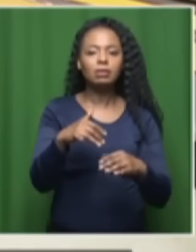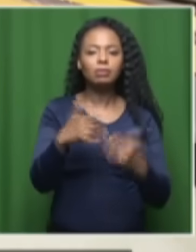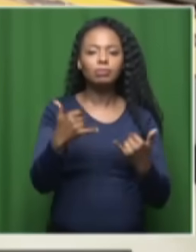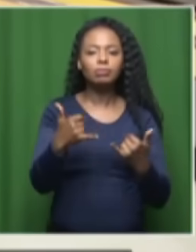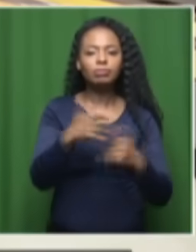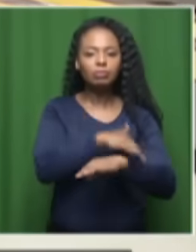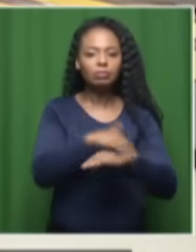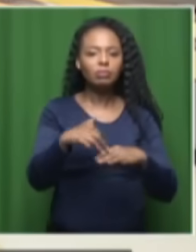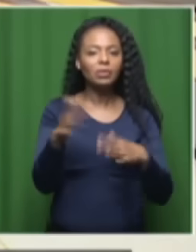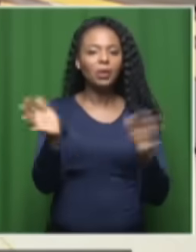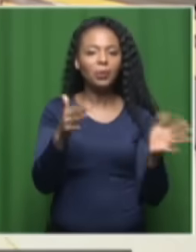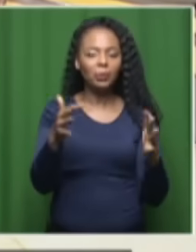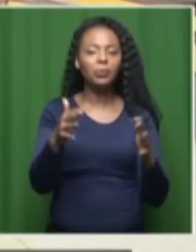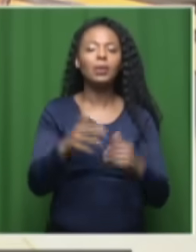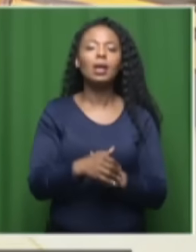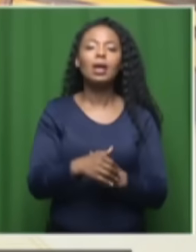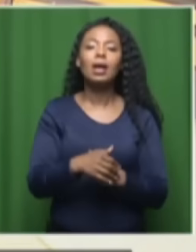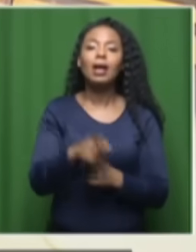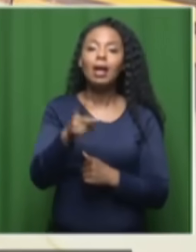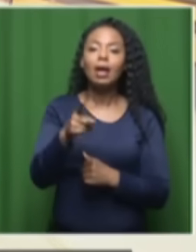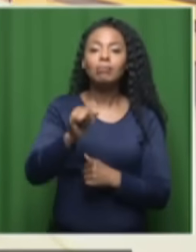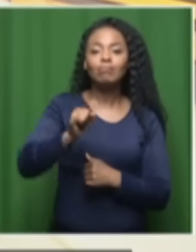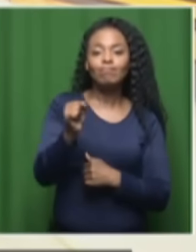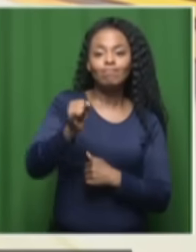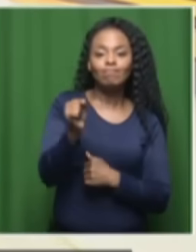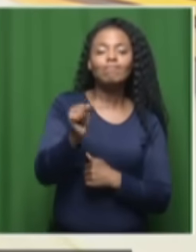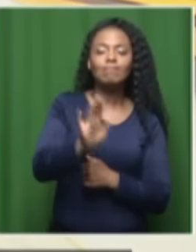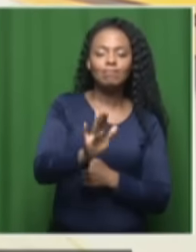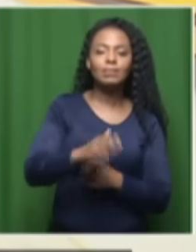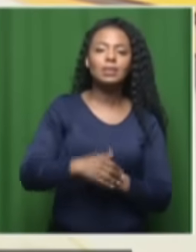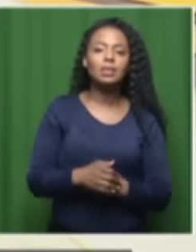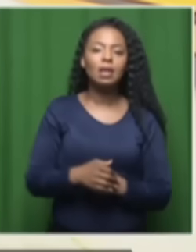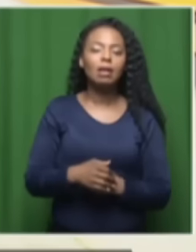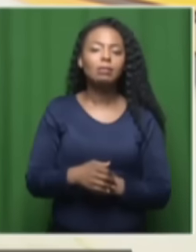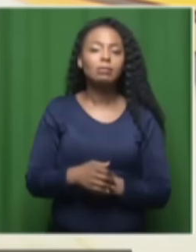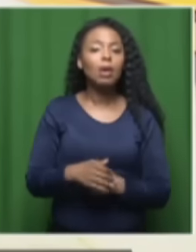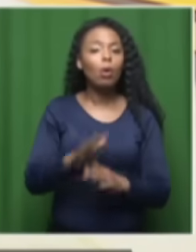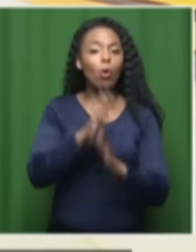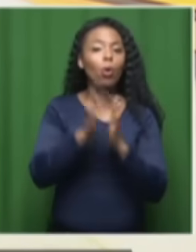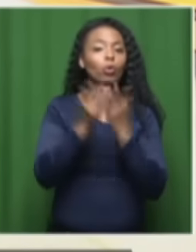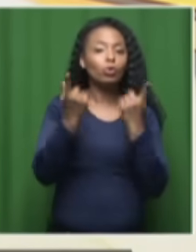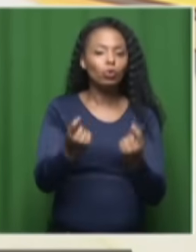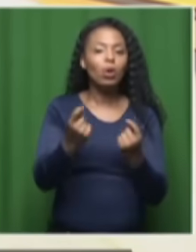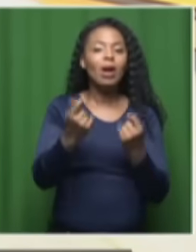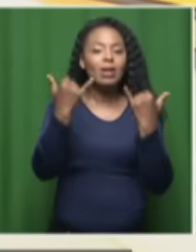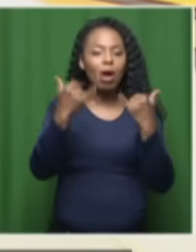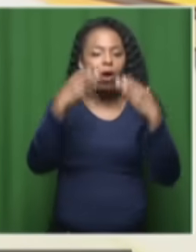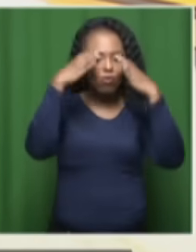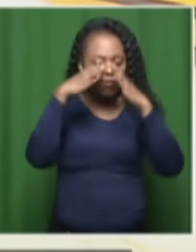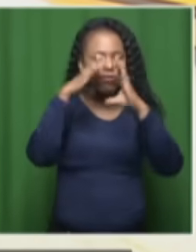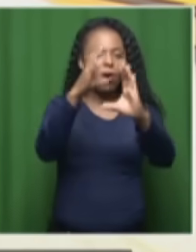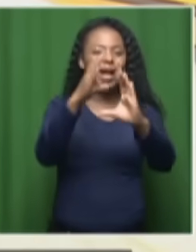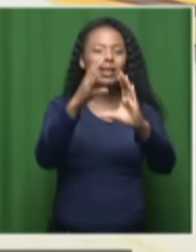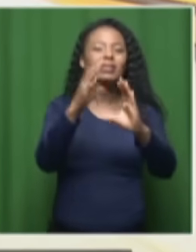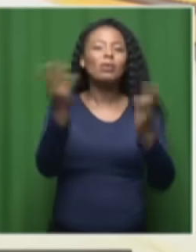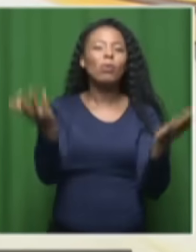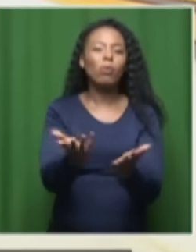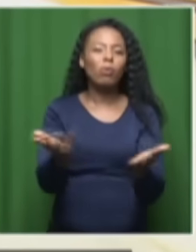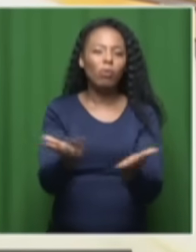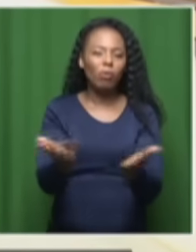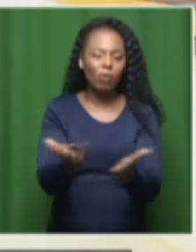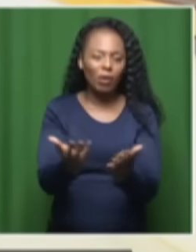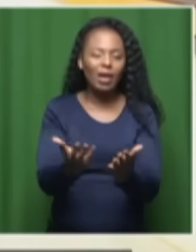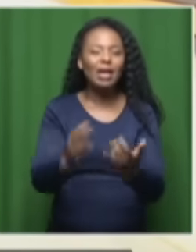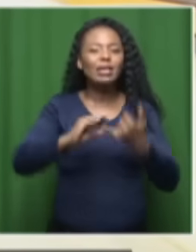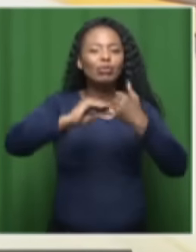of those already? We're doing it at about 1/5 of the pace we ought to be doing it at. We're focusing all our attention on trying